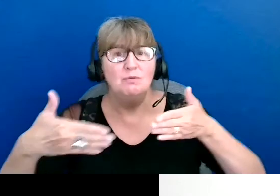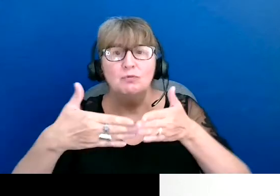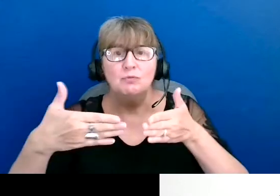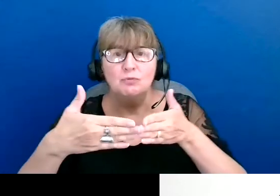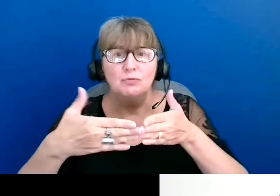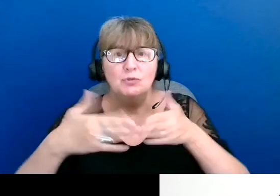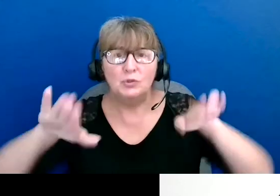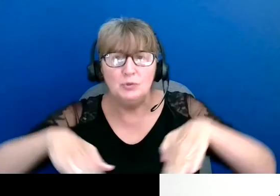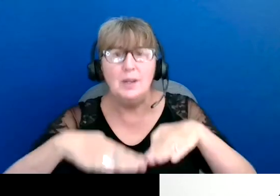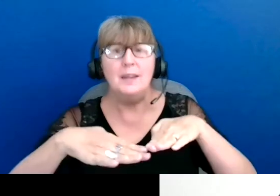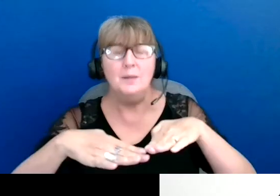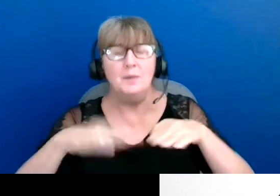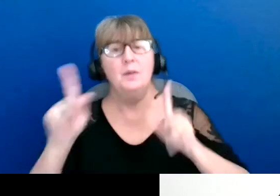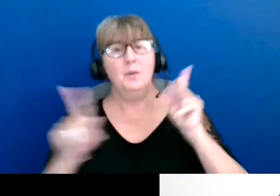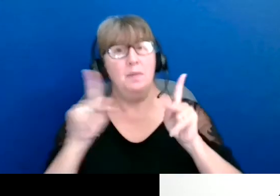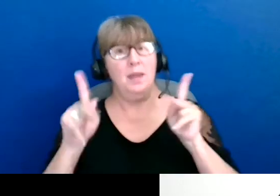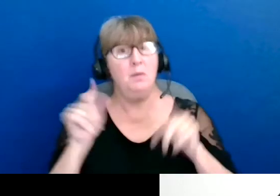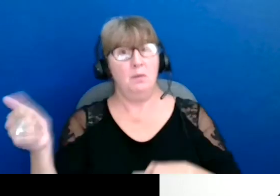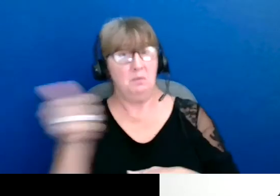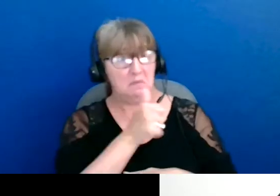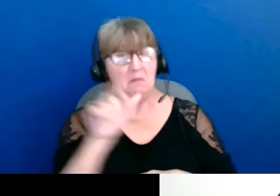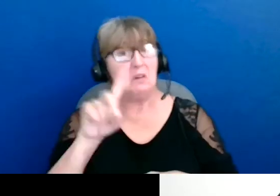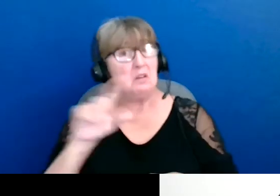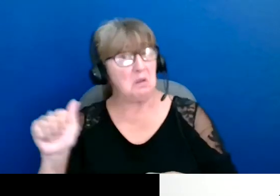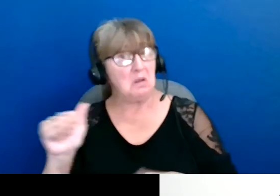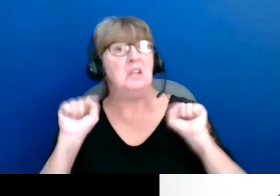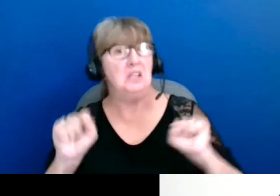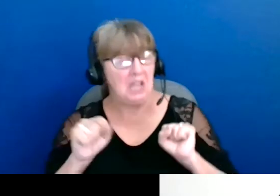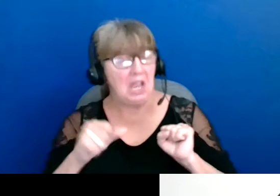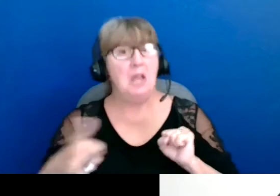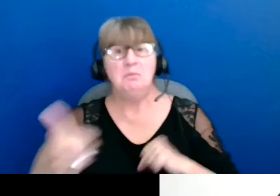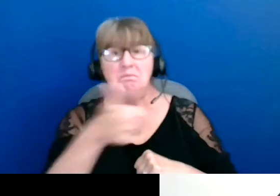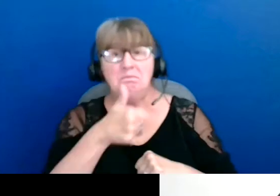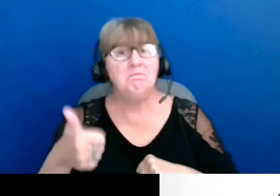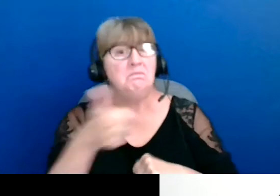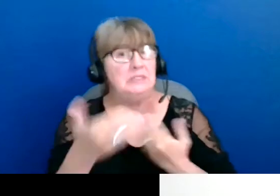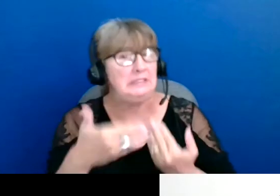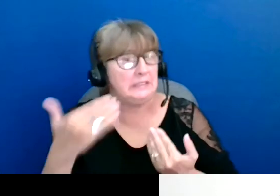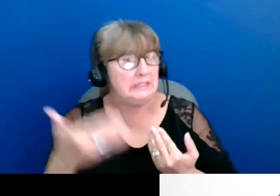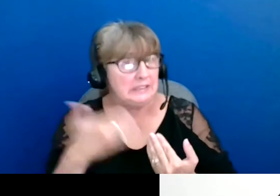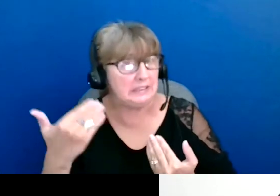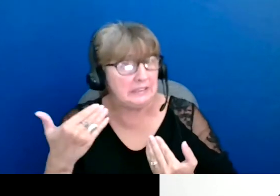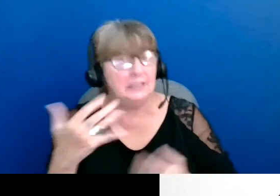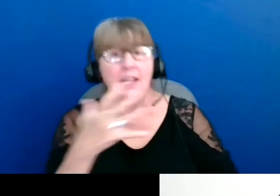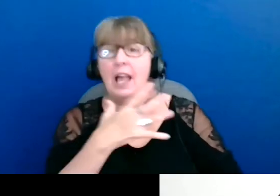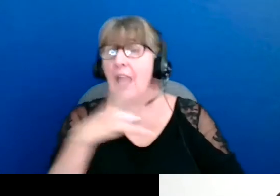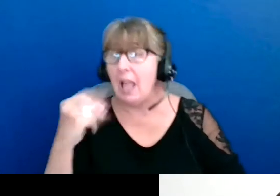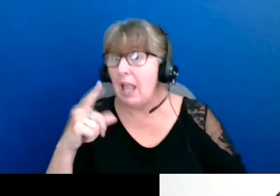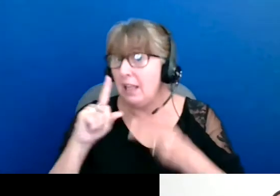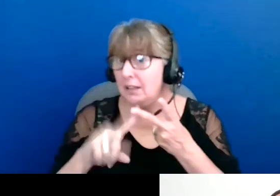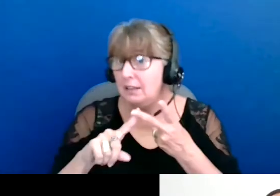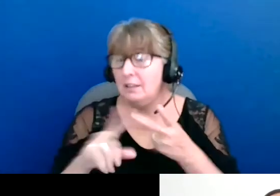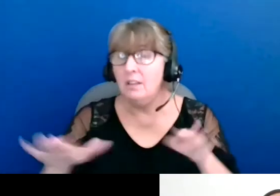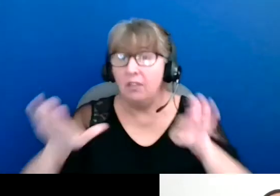that people with disabilities have more mobility. These curb cuts also help kids